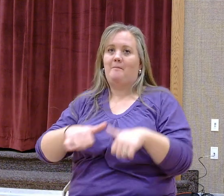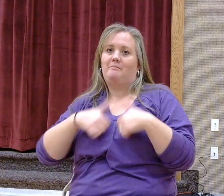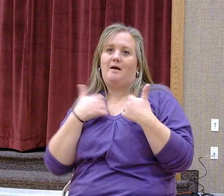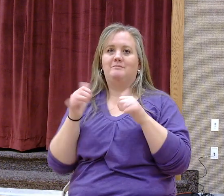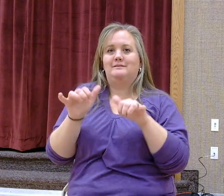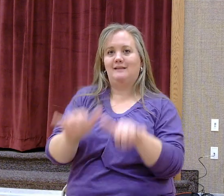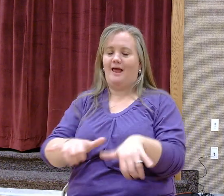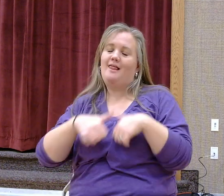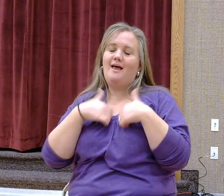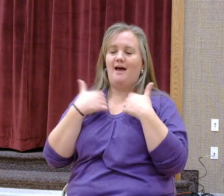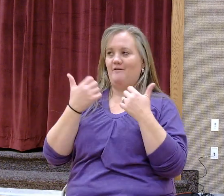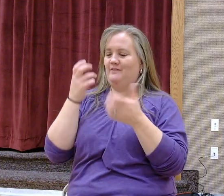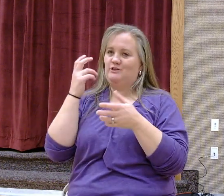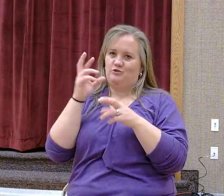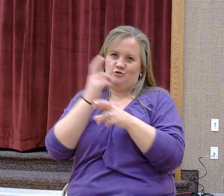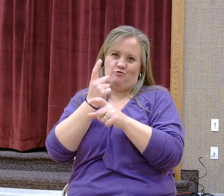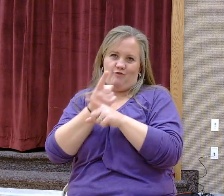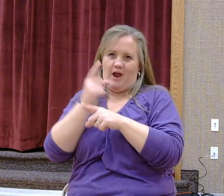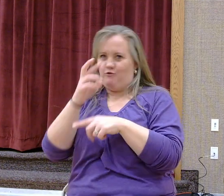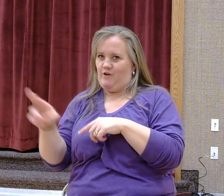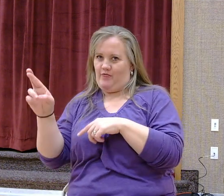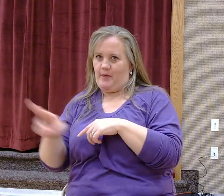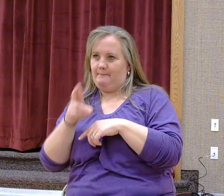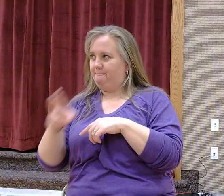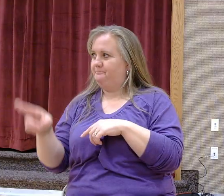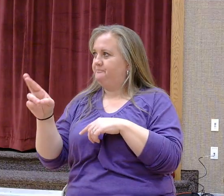okay? That's the correct rhythm.